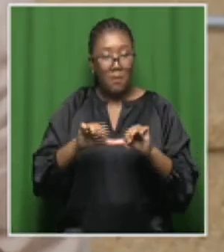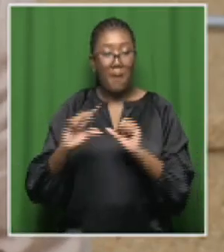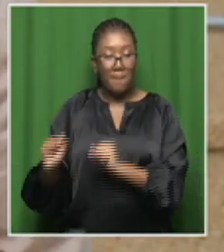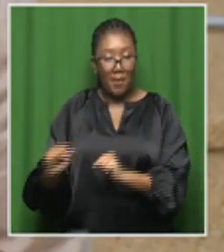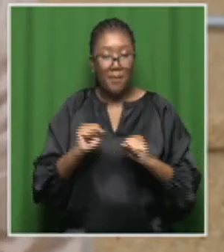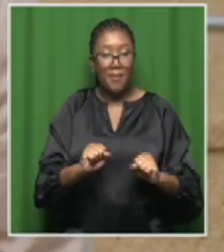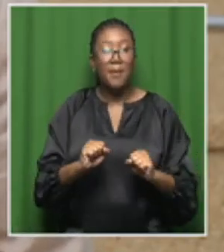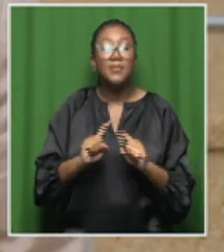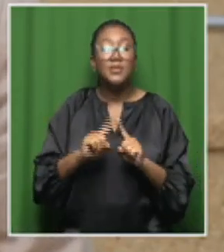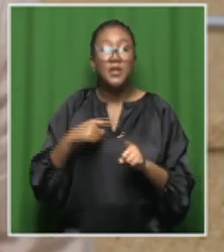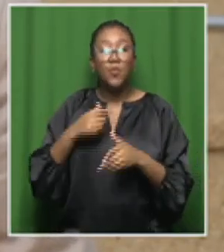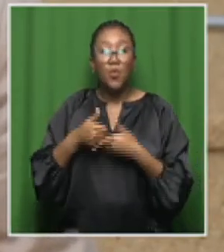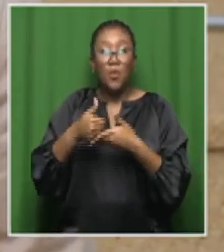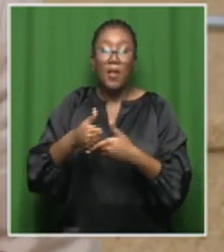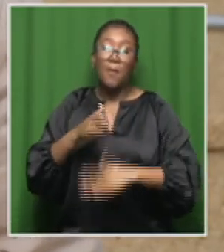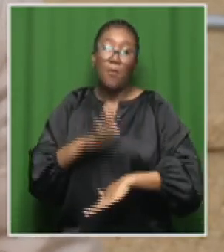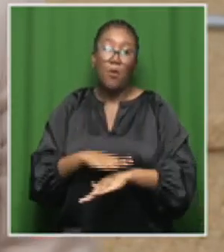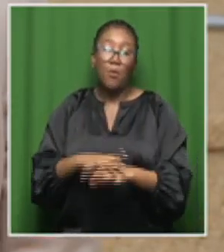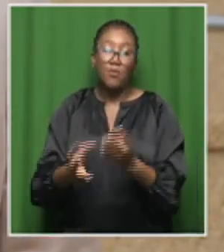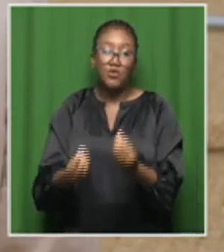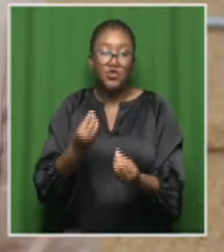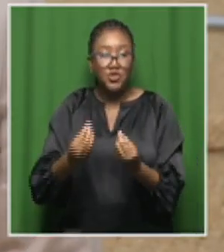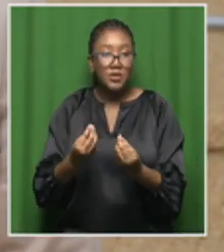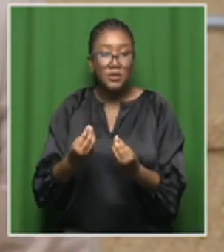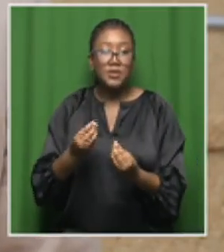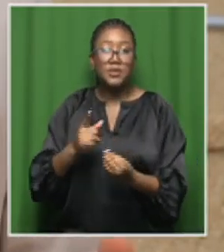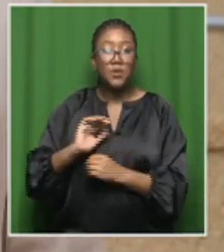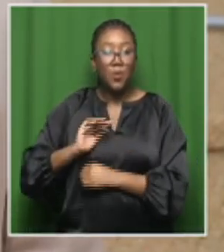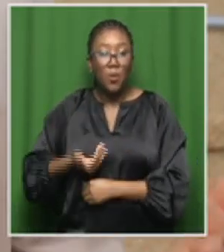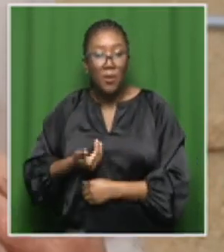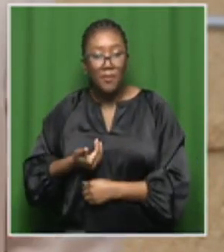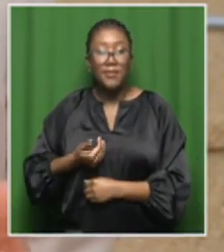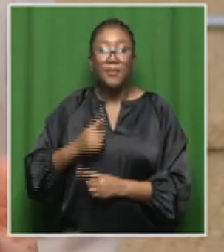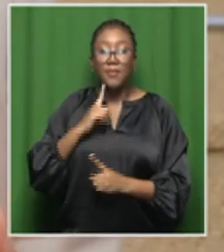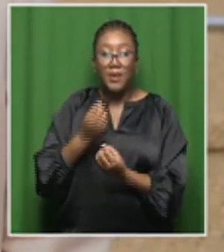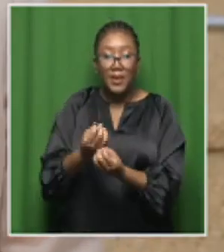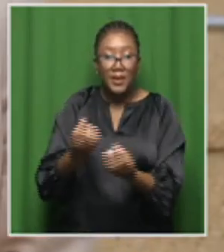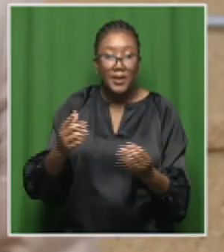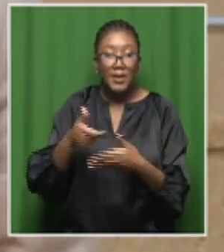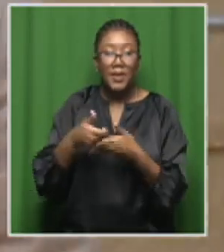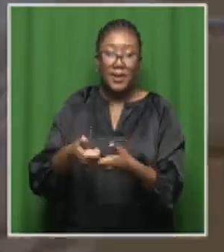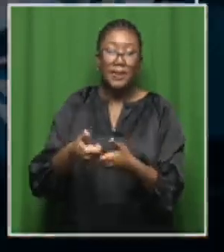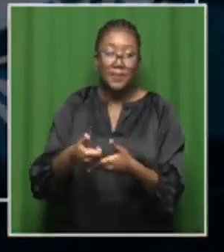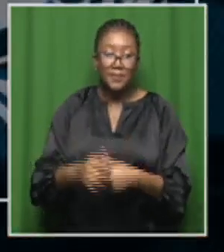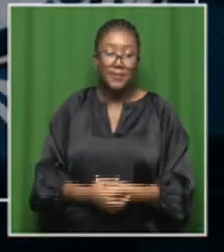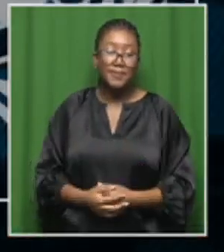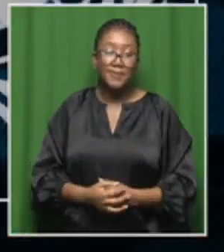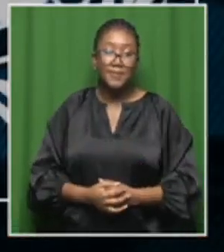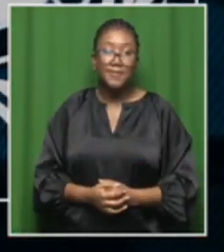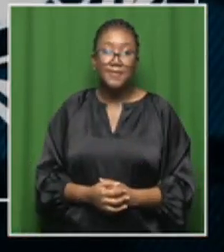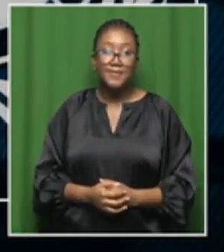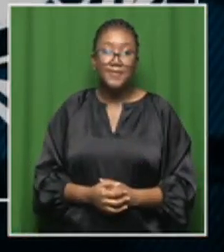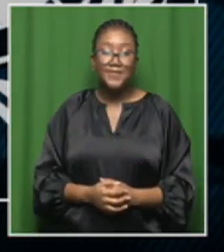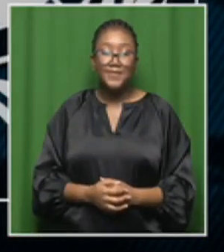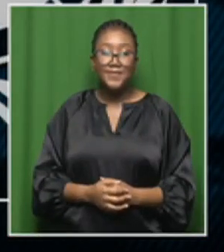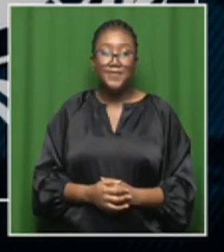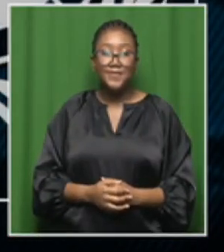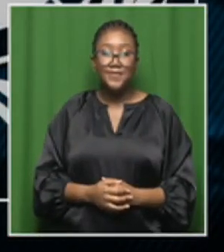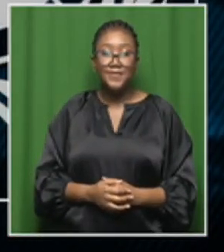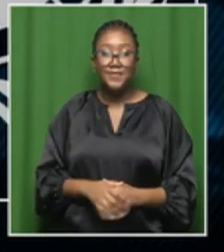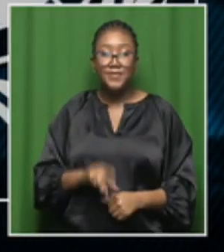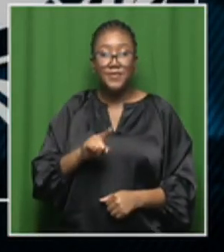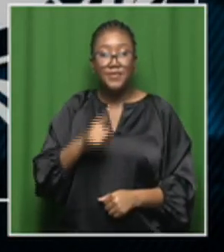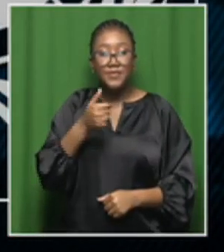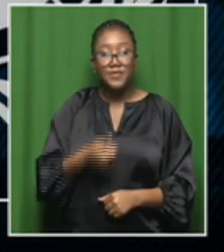humanitarian assistance that is so much needed, but also all the other goods that people come up to me and ask for. The humanitarian chief with